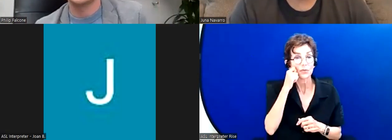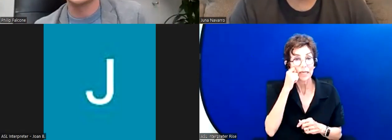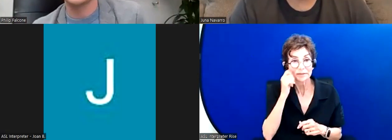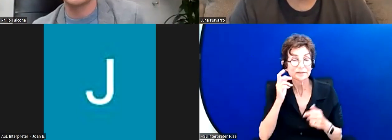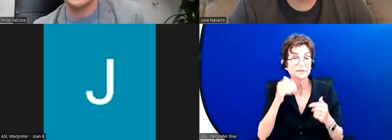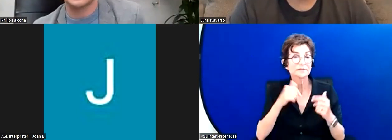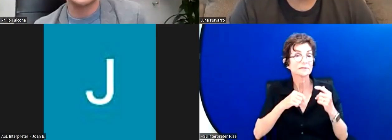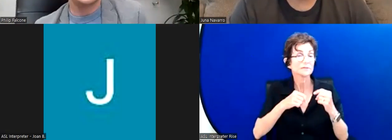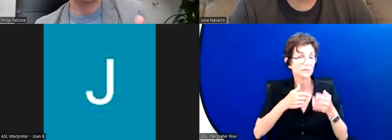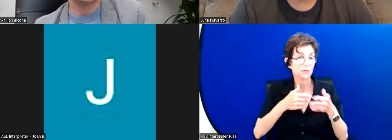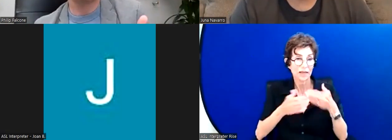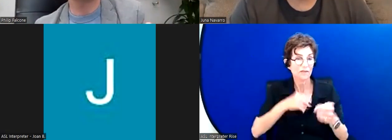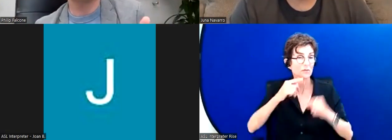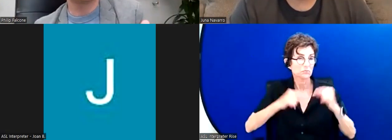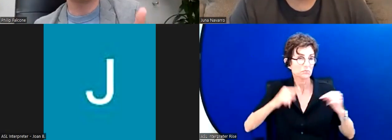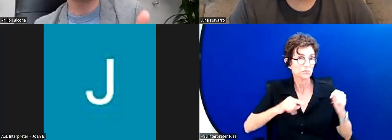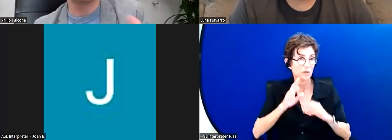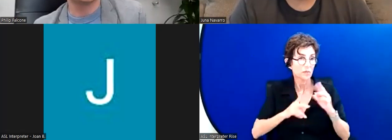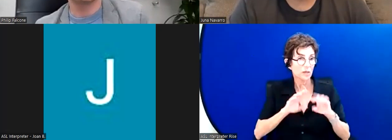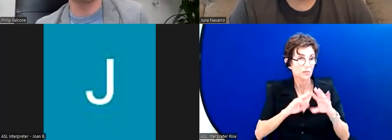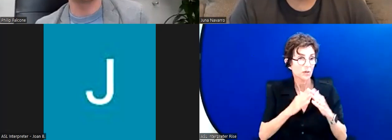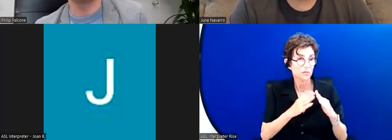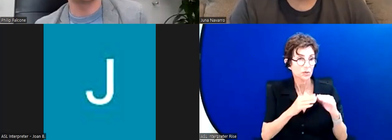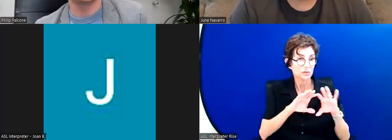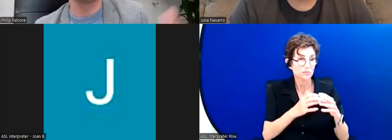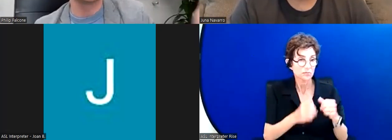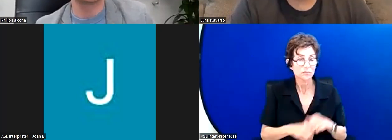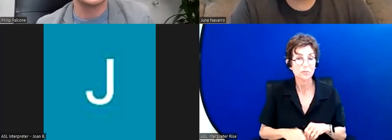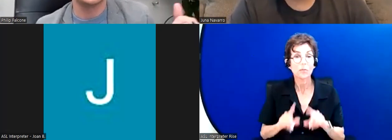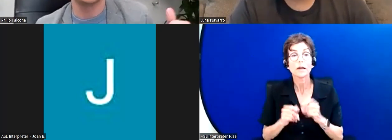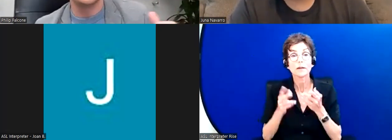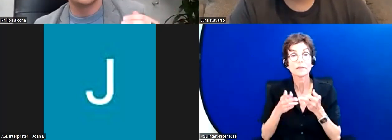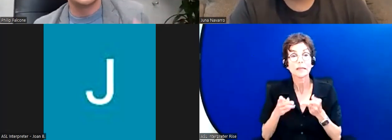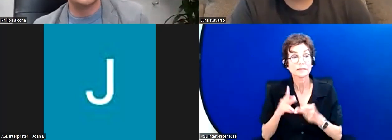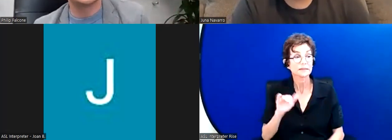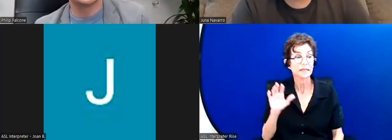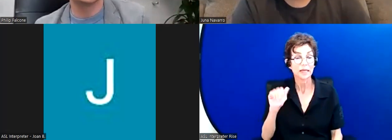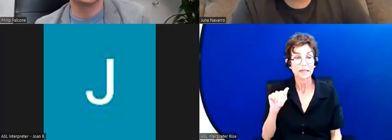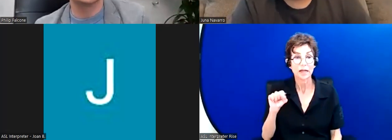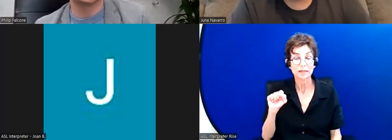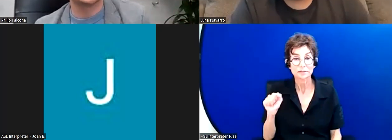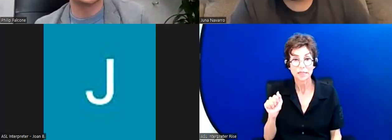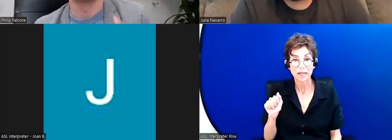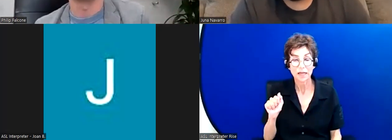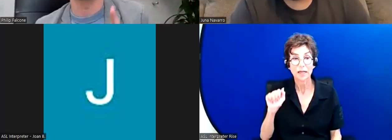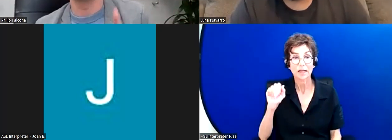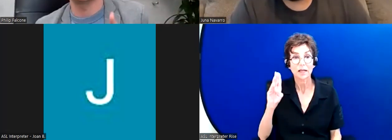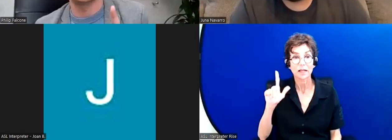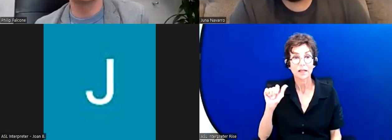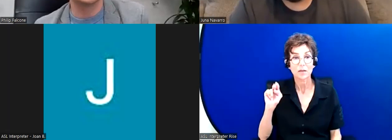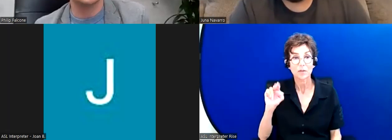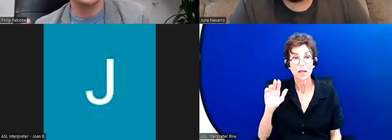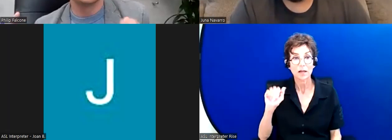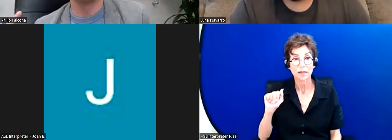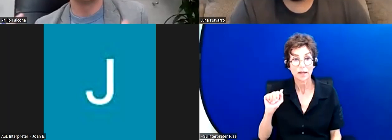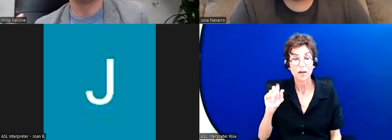and we get their feedback. And then in the instance of places like Casablanca, for example, or downtown, or neighborhoods that are really closely knit and that are largely